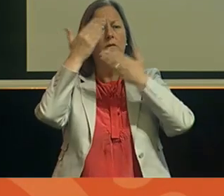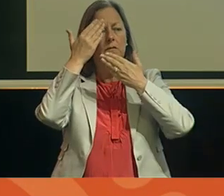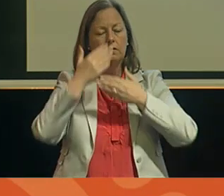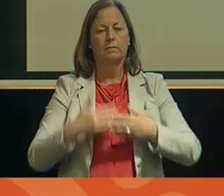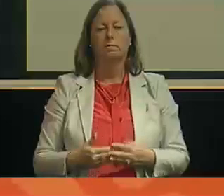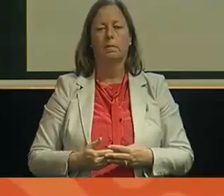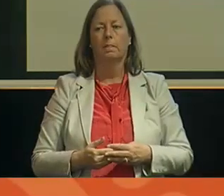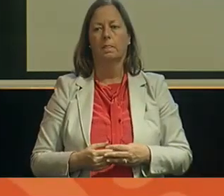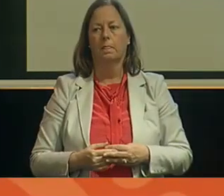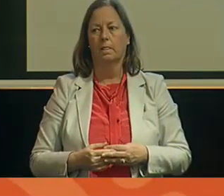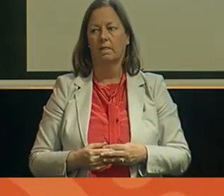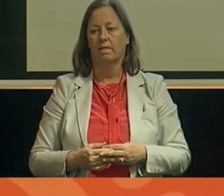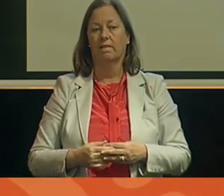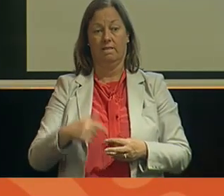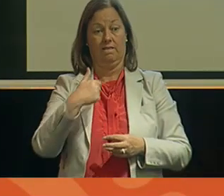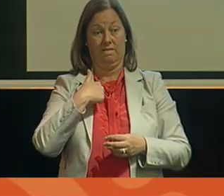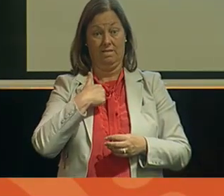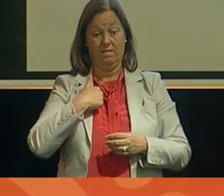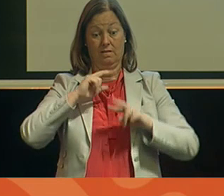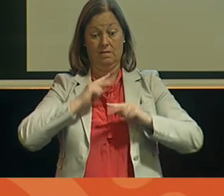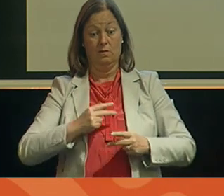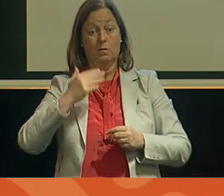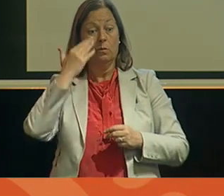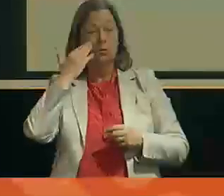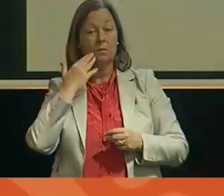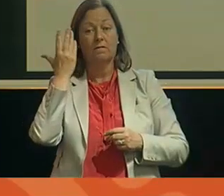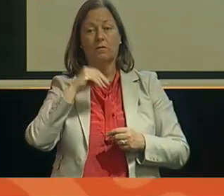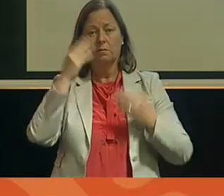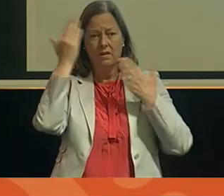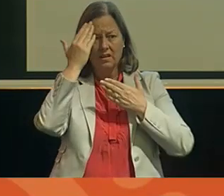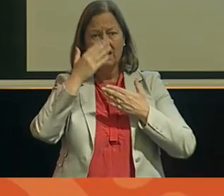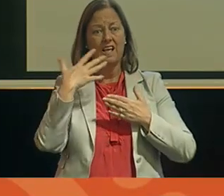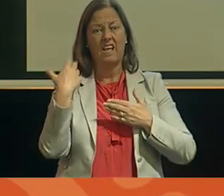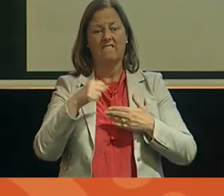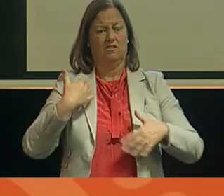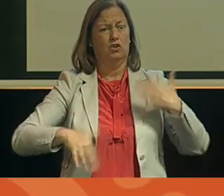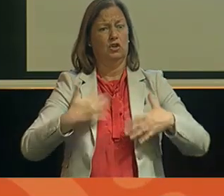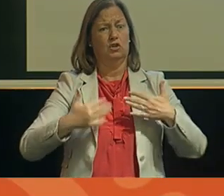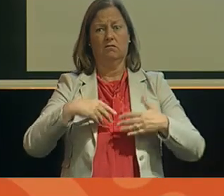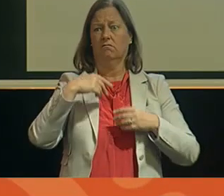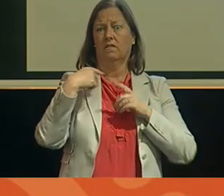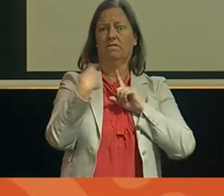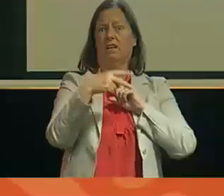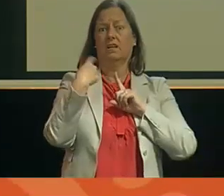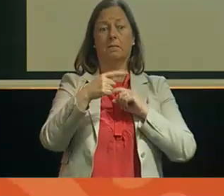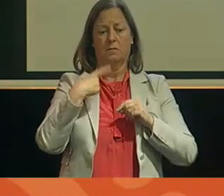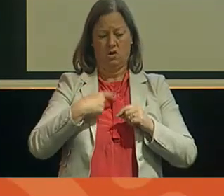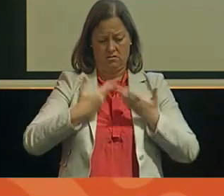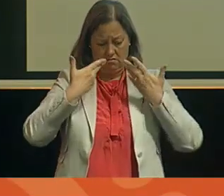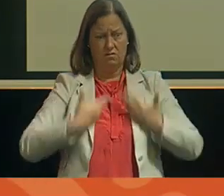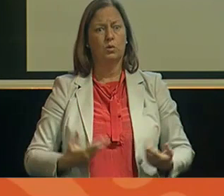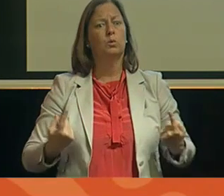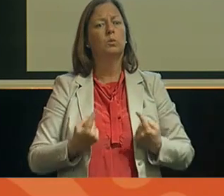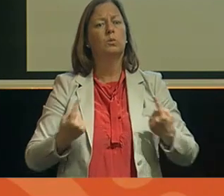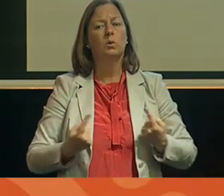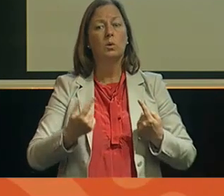What I'm saying is that we transgender women back home in Malaysia, we face violence just because of our identity. And I don't know, maybe